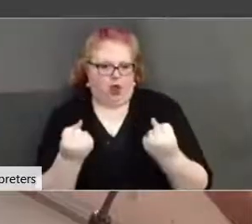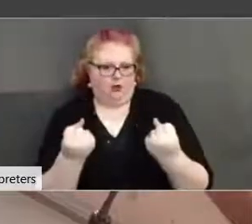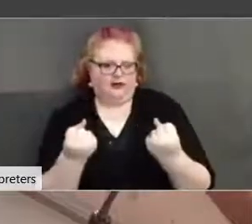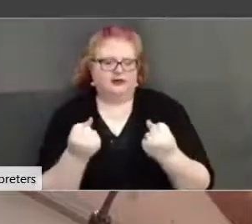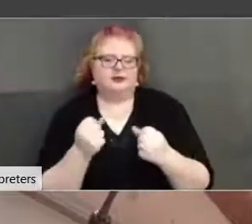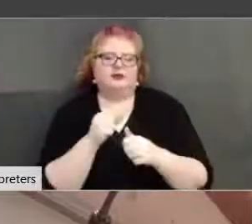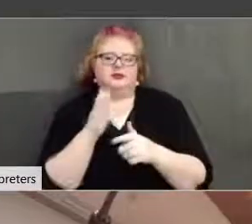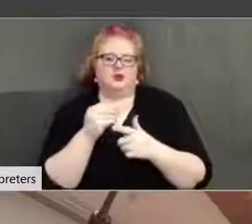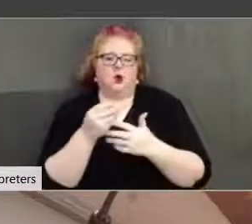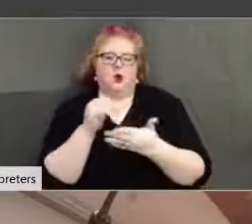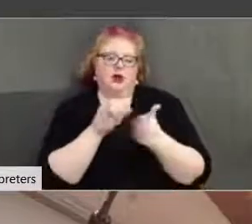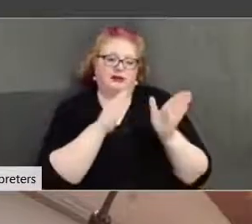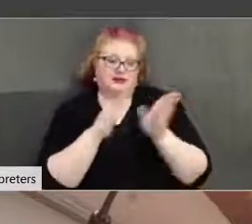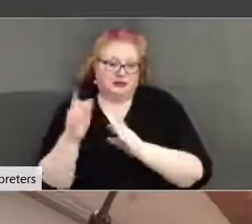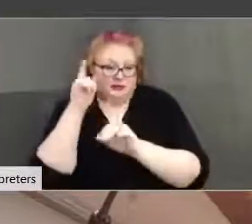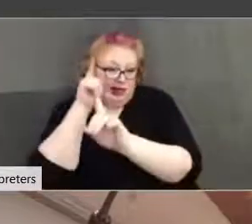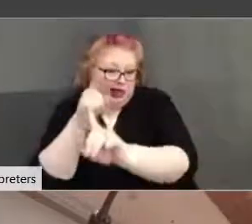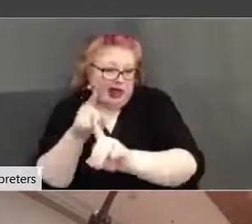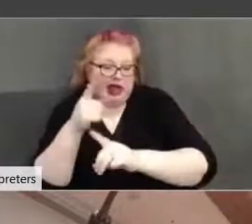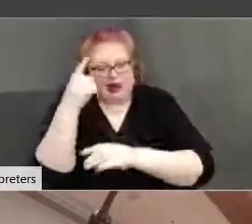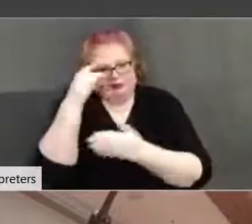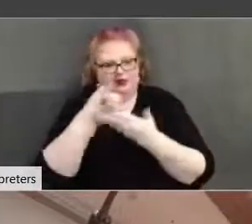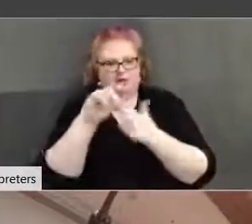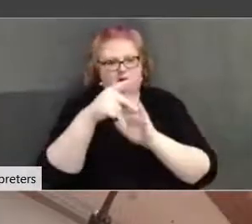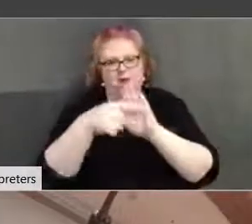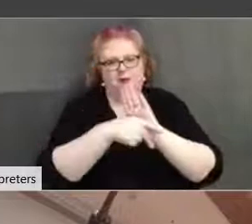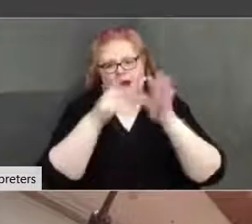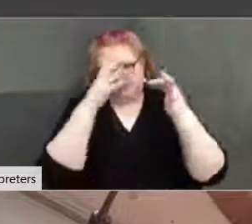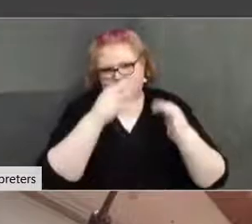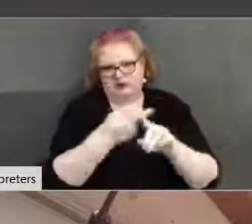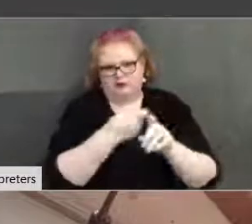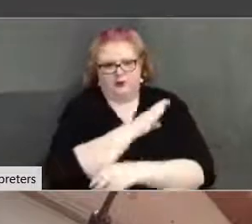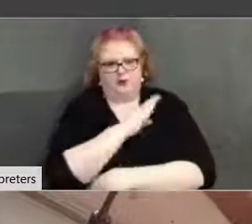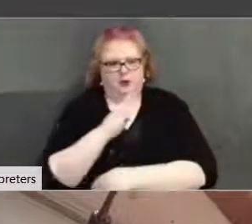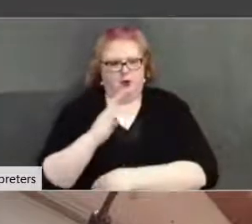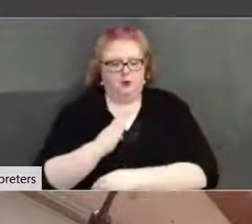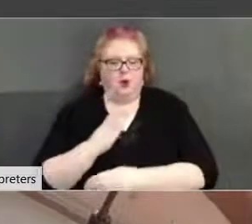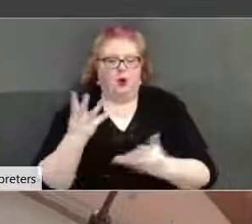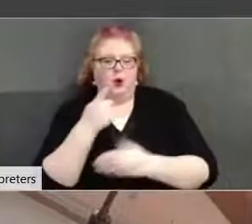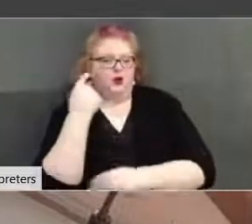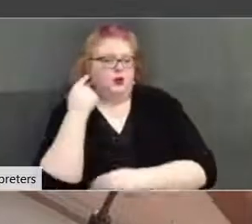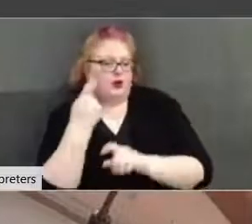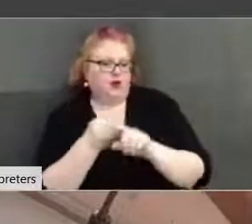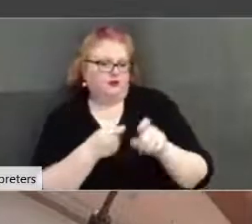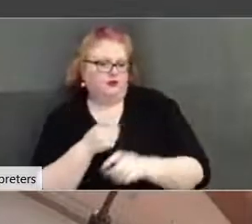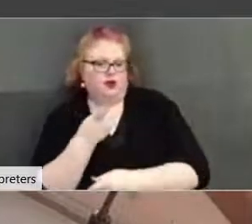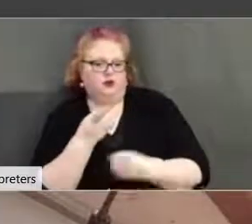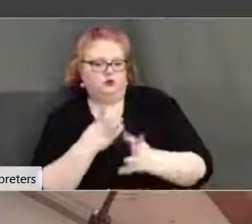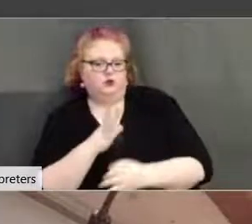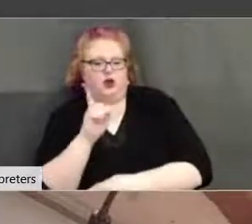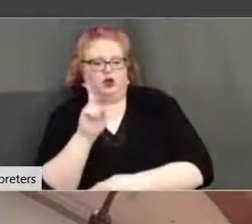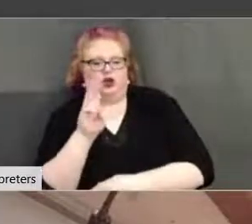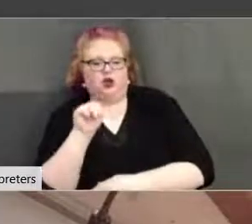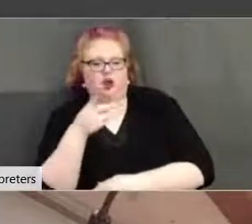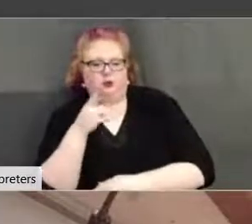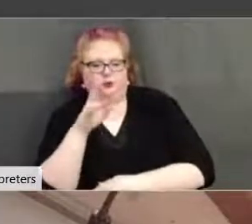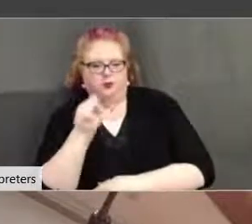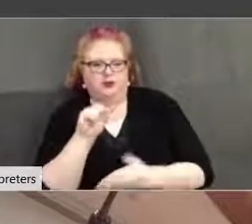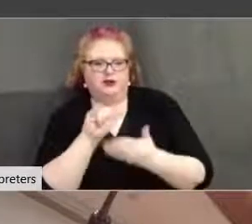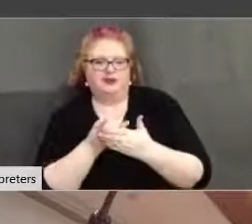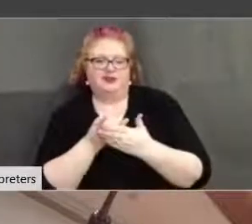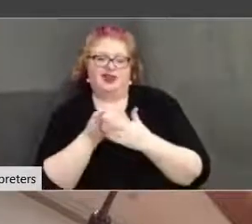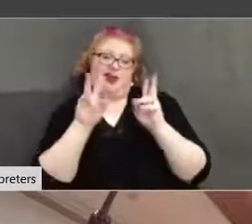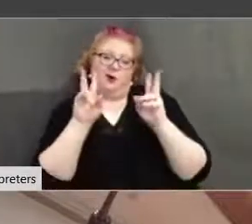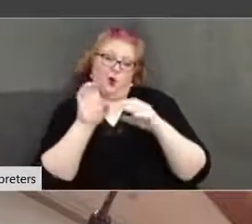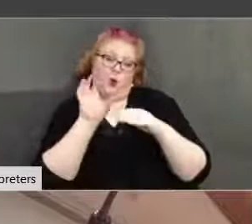hear from Director Computers, he understands that bite of $5 million has a wide-ranging effect on other programs. I think